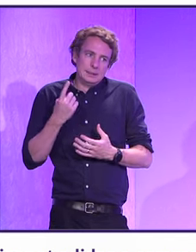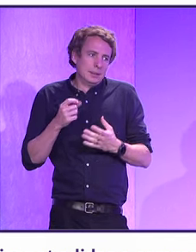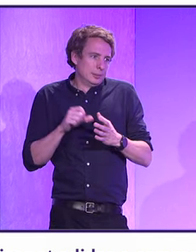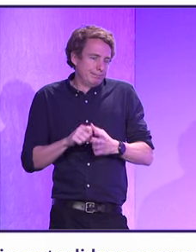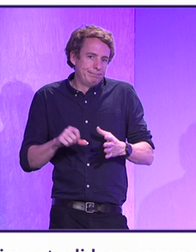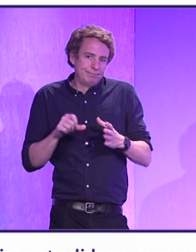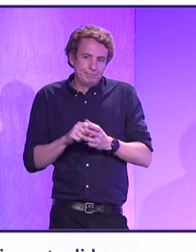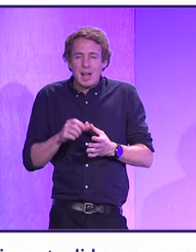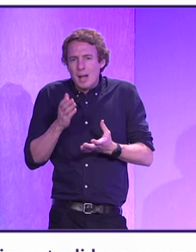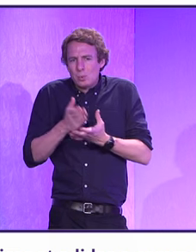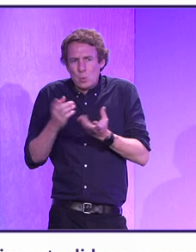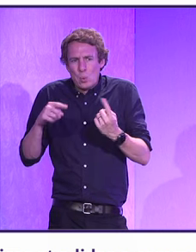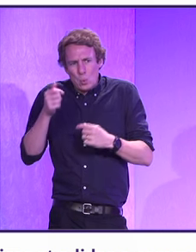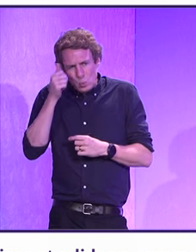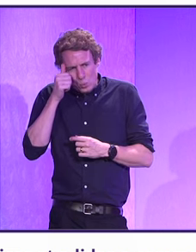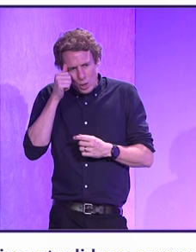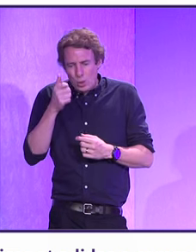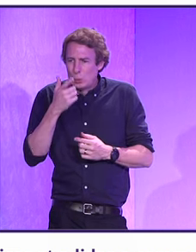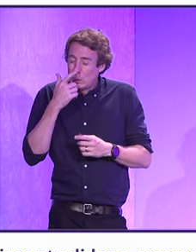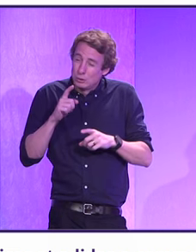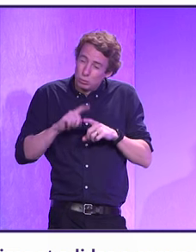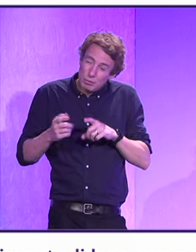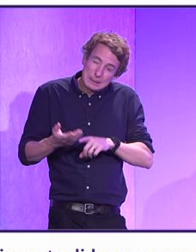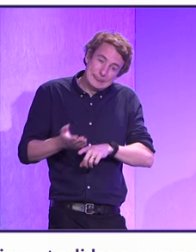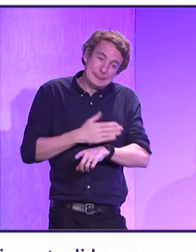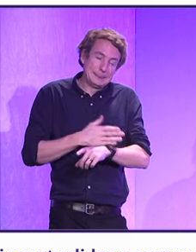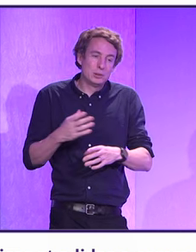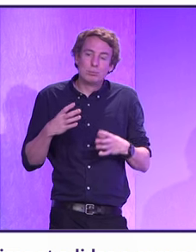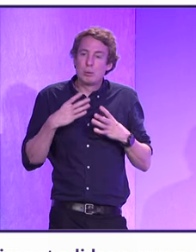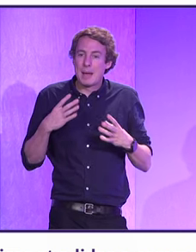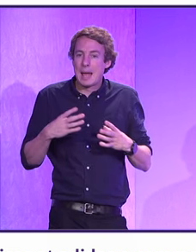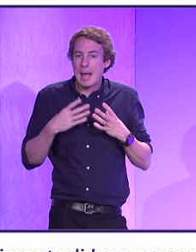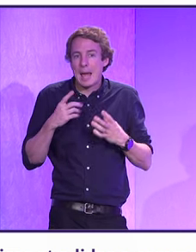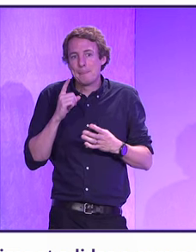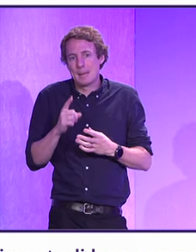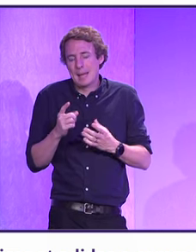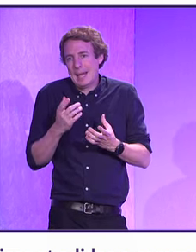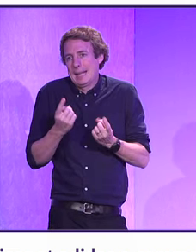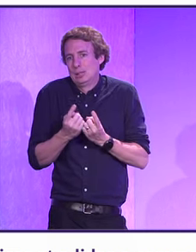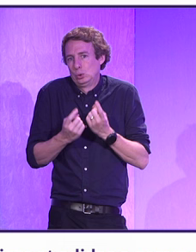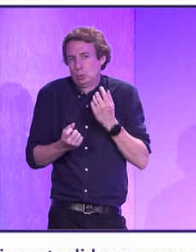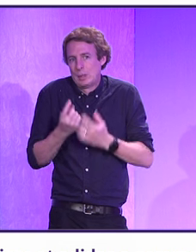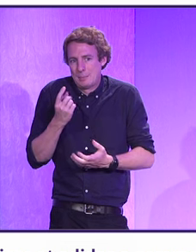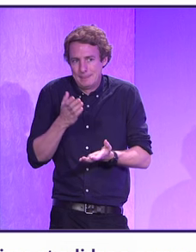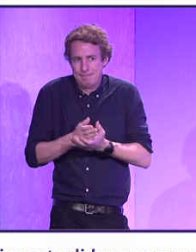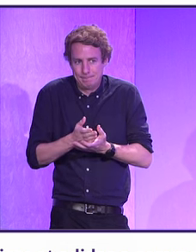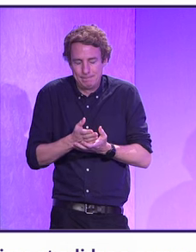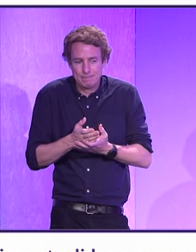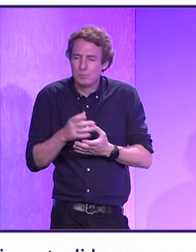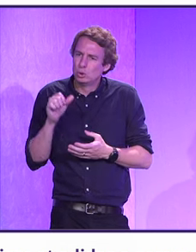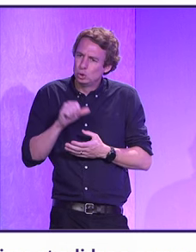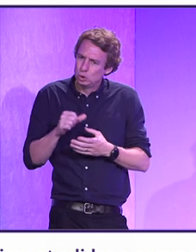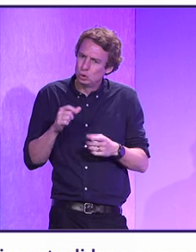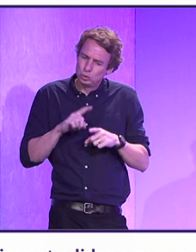is that, and I think everybody here in this room also knows, is that you can prepare as much as you can, but things will go wrong. And we need to be ready for that.